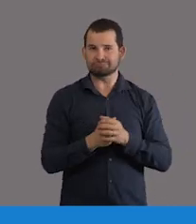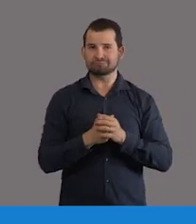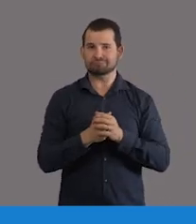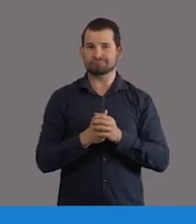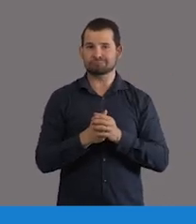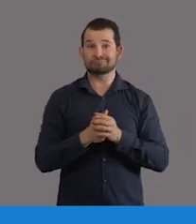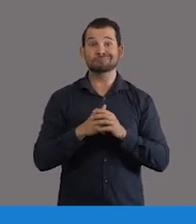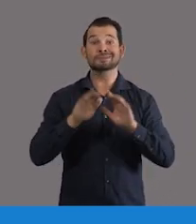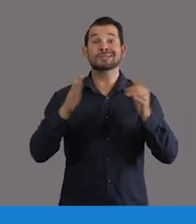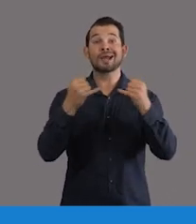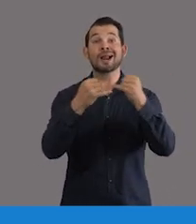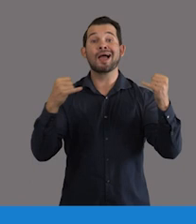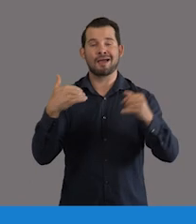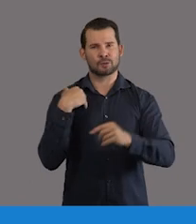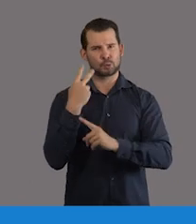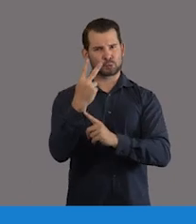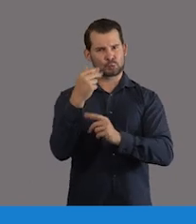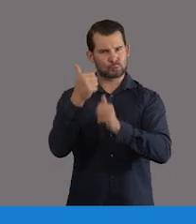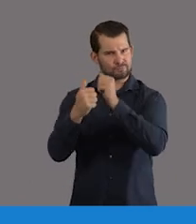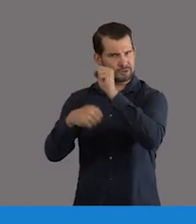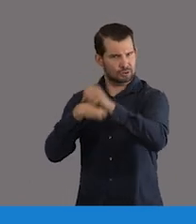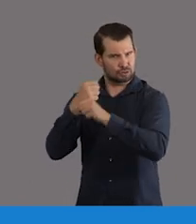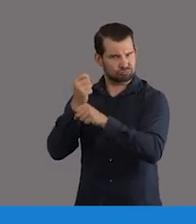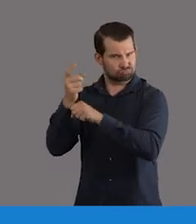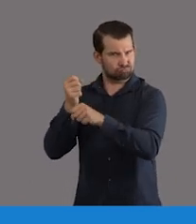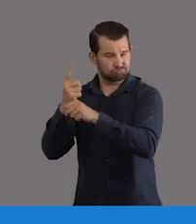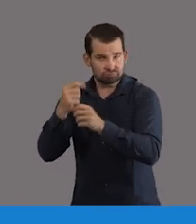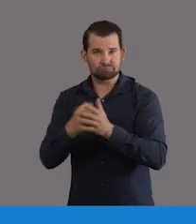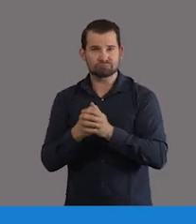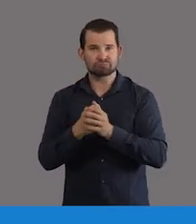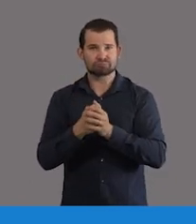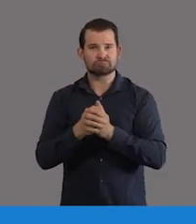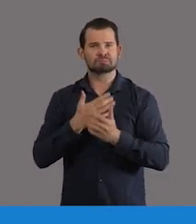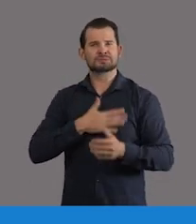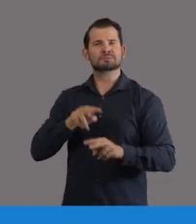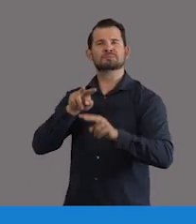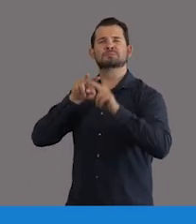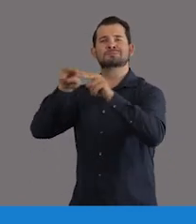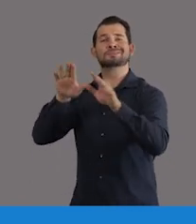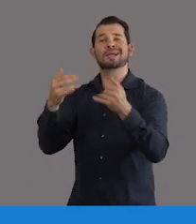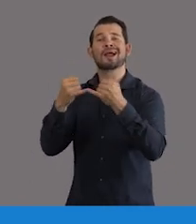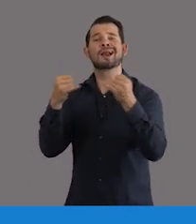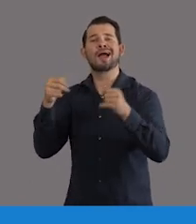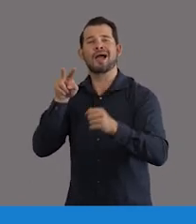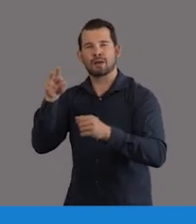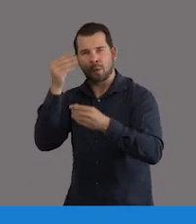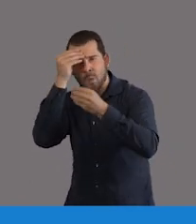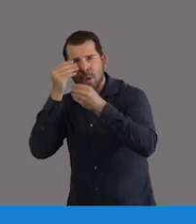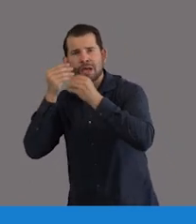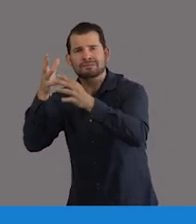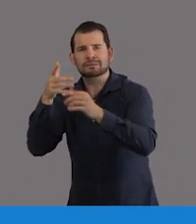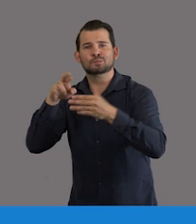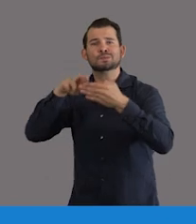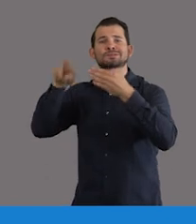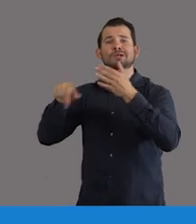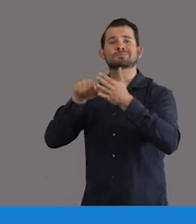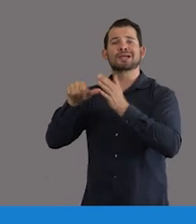There are two deadlines per year. Please see the Deadlines and Notification of Results page for the current year's